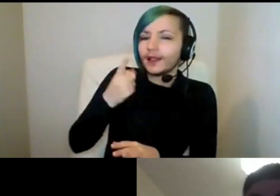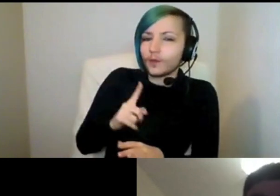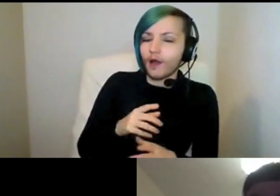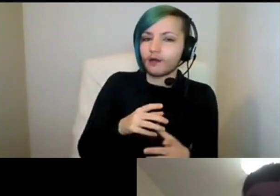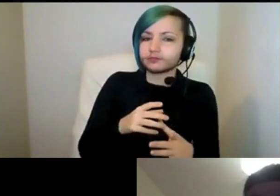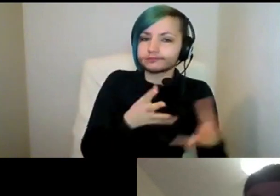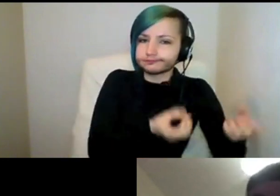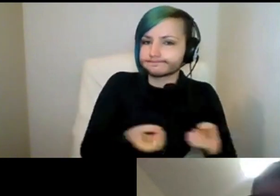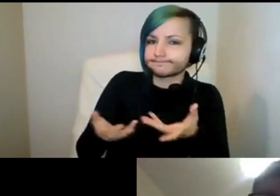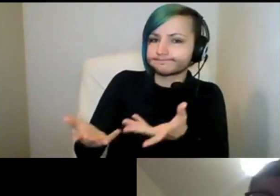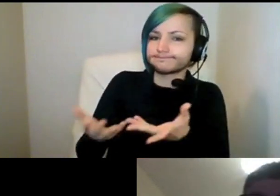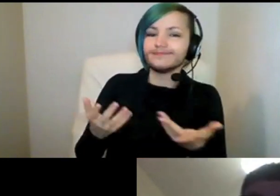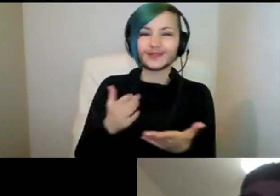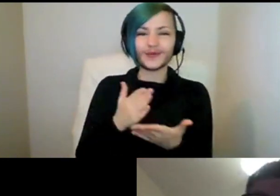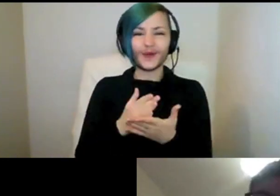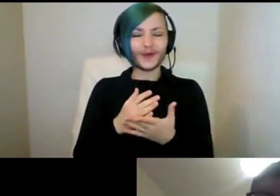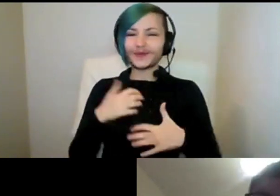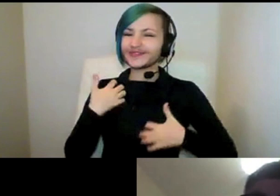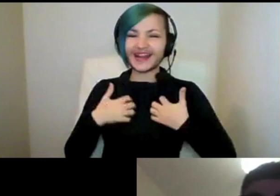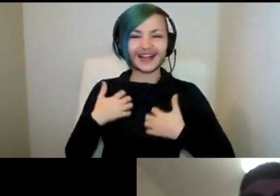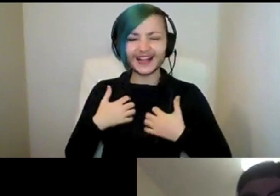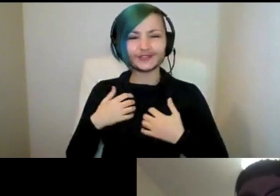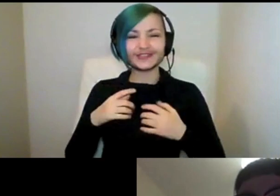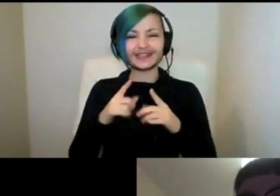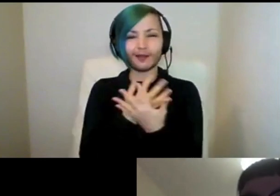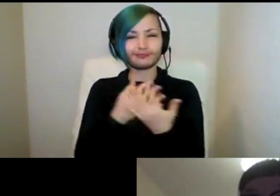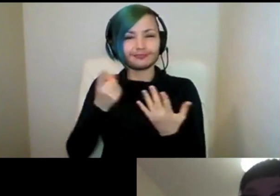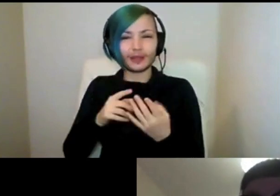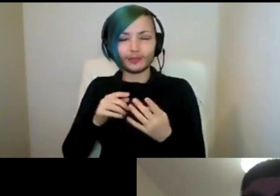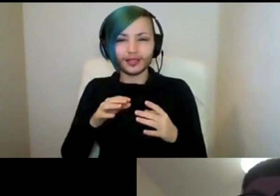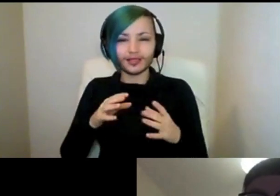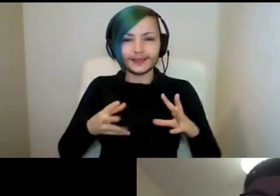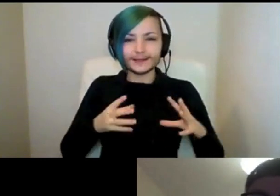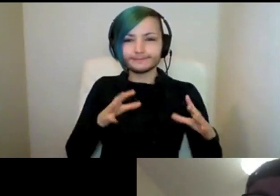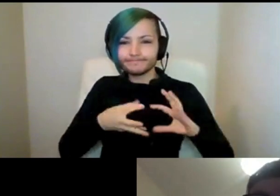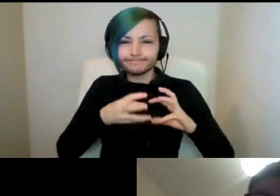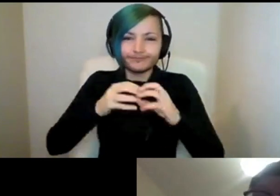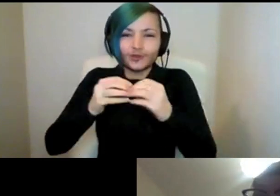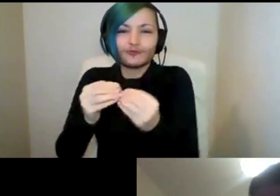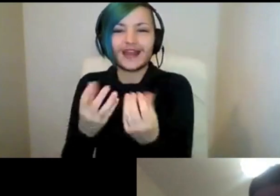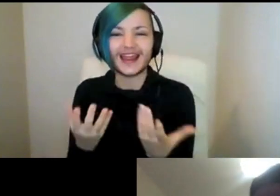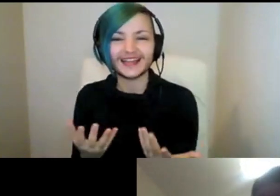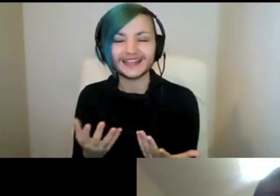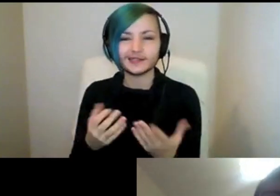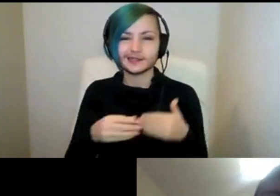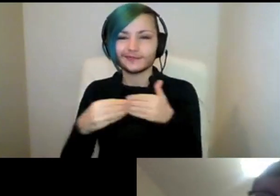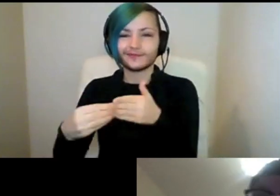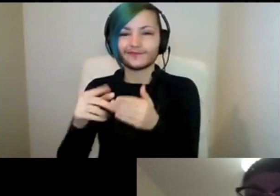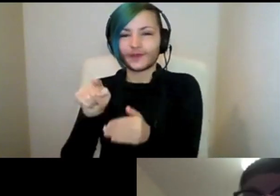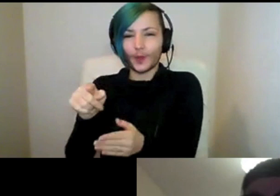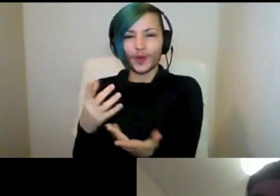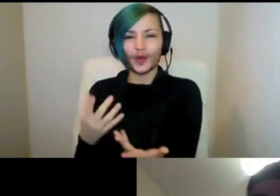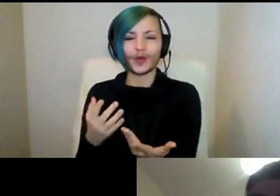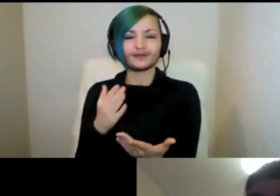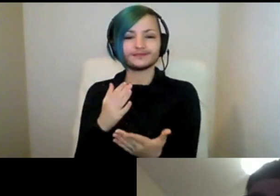really fascinating to see that constellation move and create something. So yes, I think we can